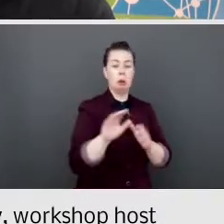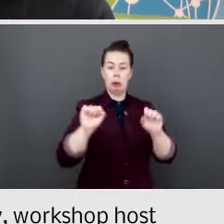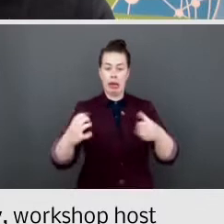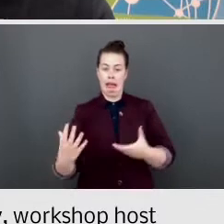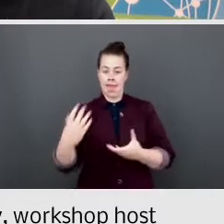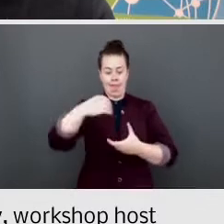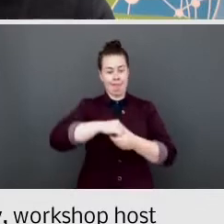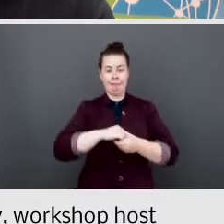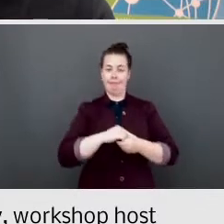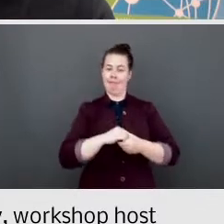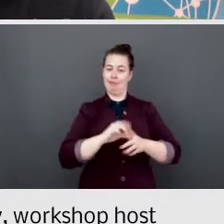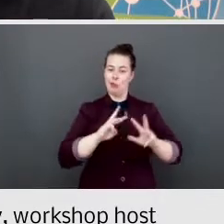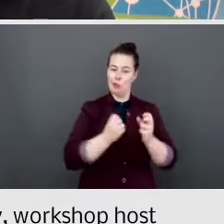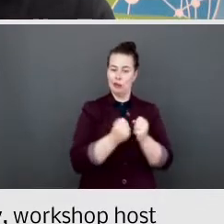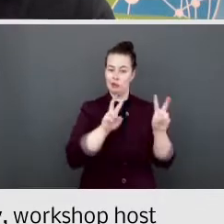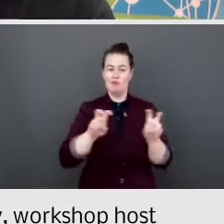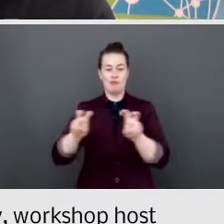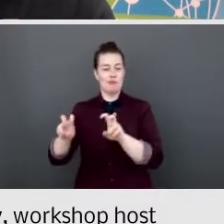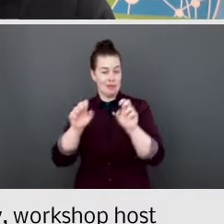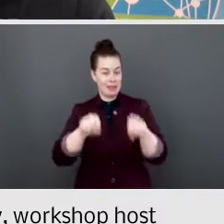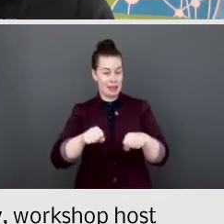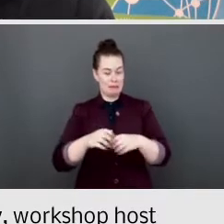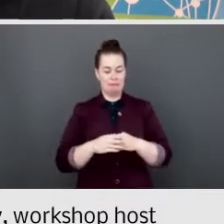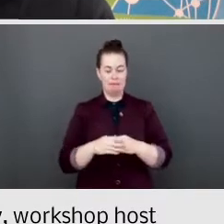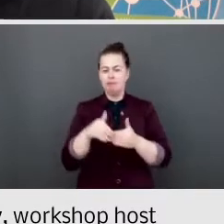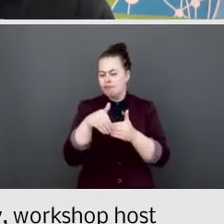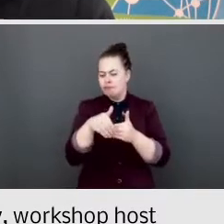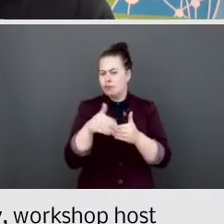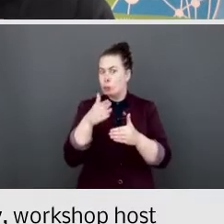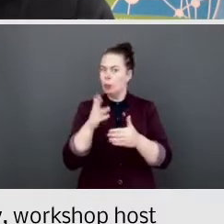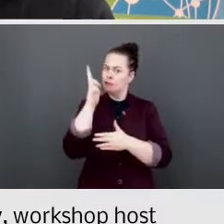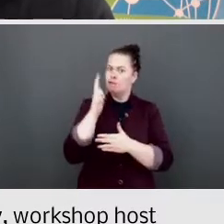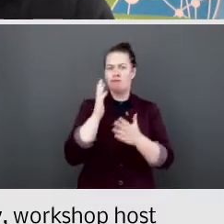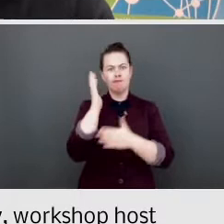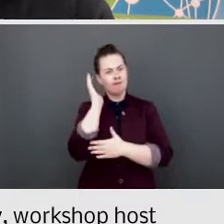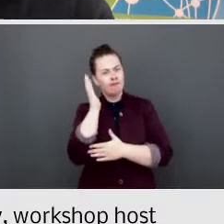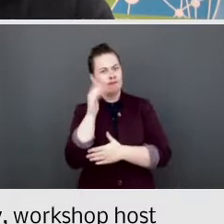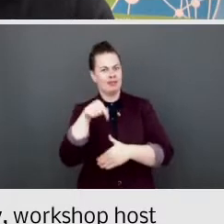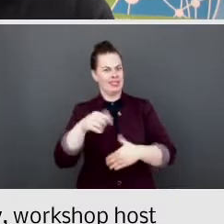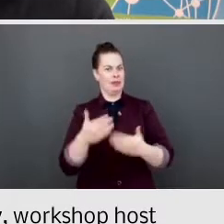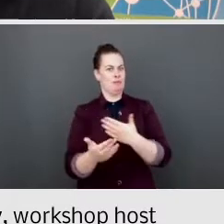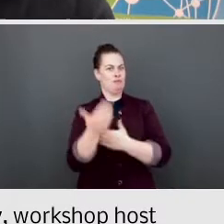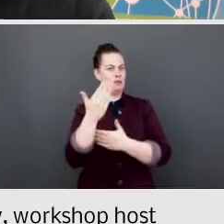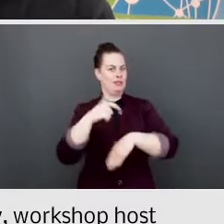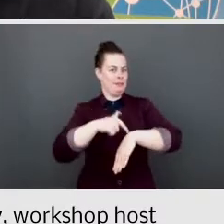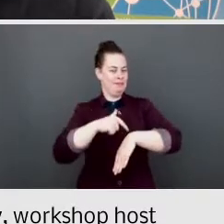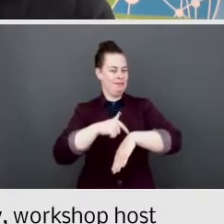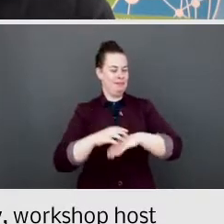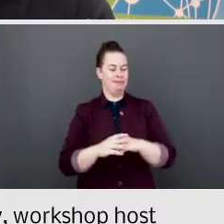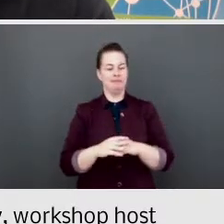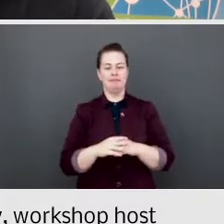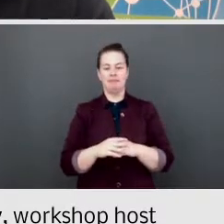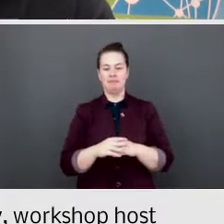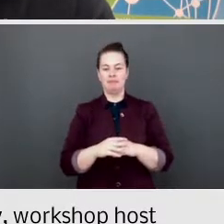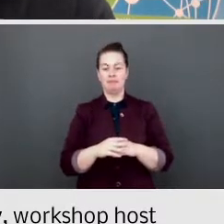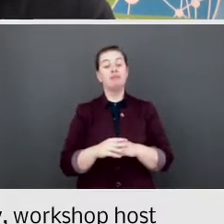topic of the workshops. Shortly, we will start with the talks of the morning session. It's important to